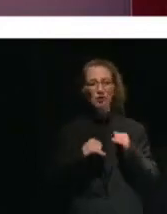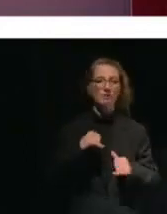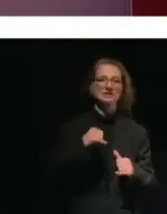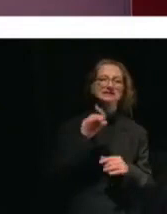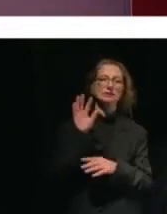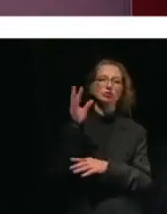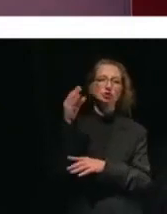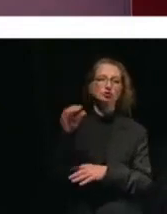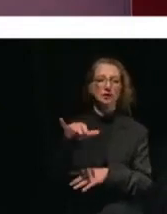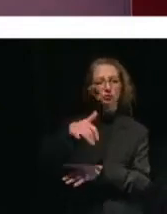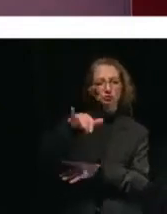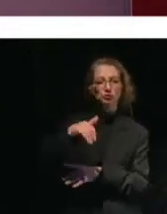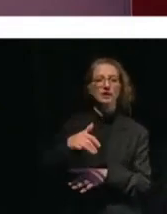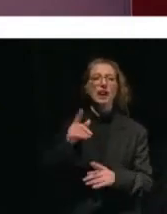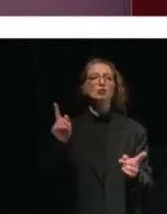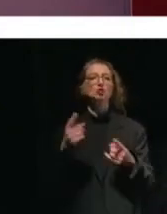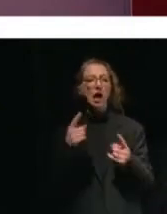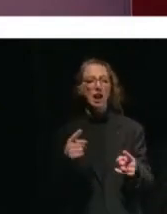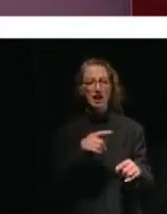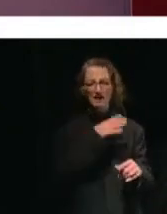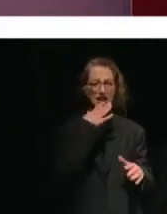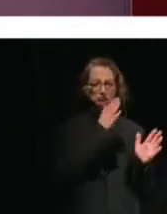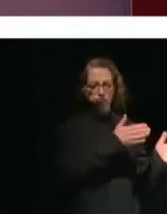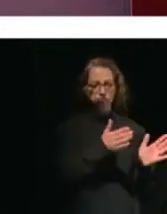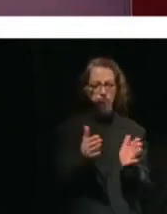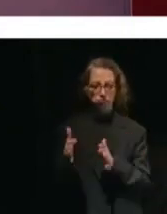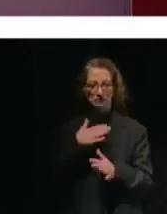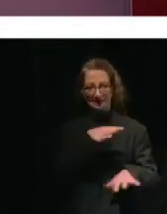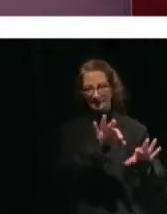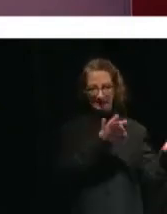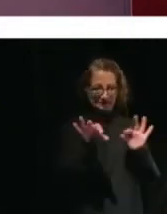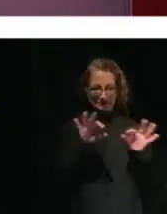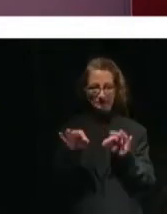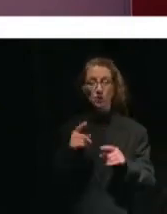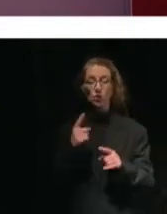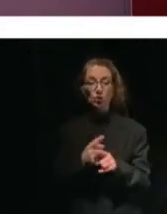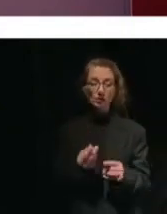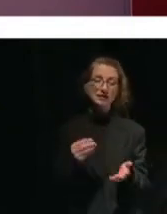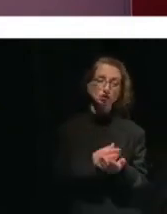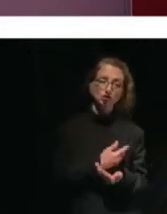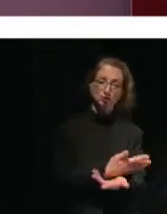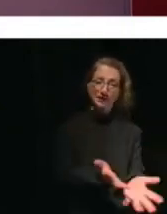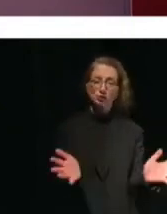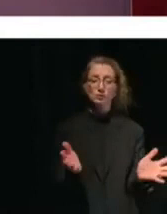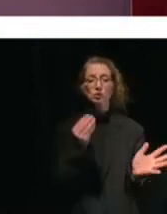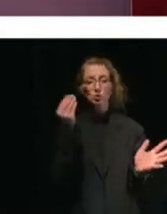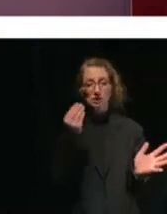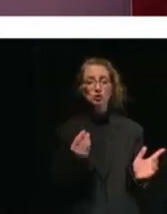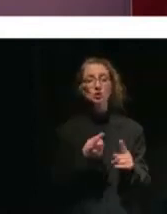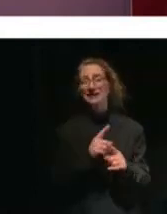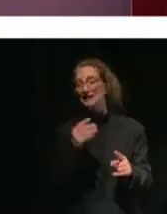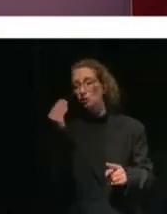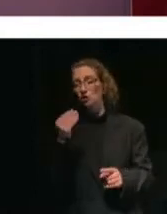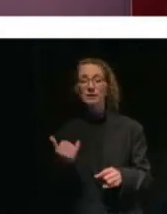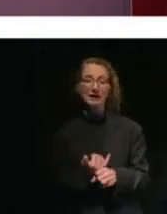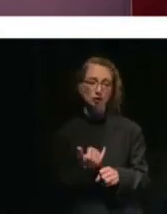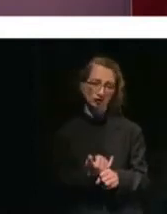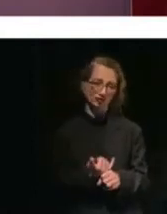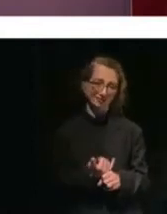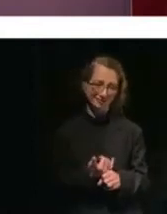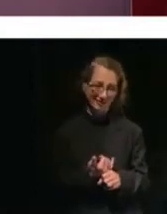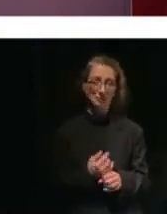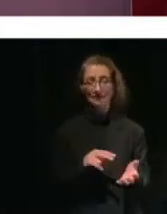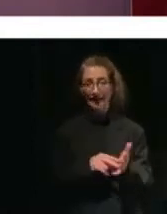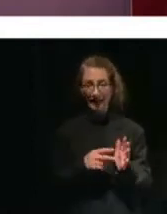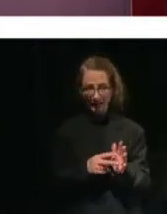puppet theater, musical, a large spectrum, as well as a large spectrum of artistic and non-artistic professions,